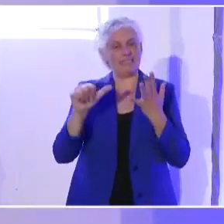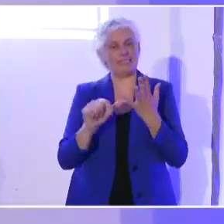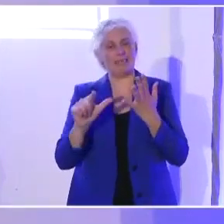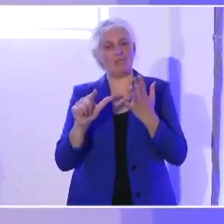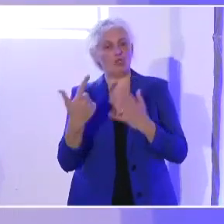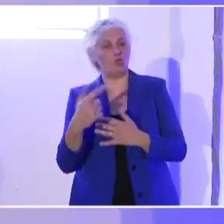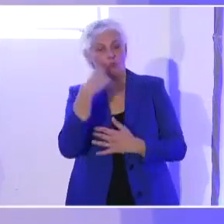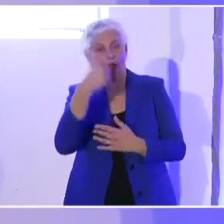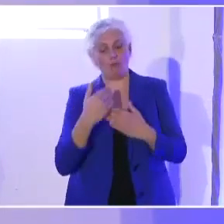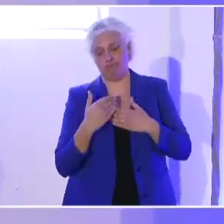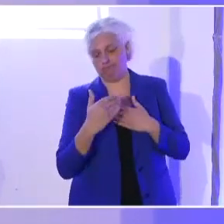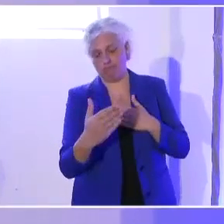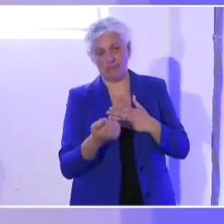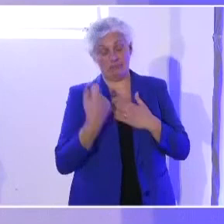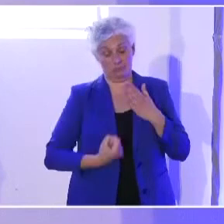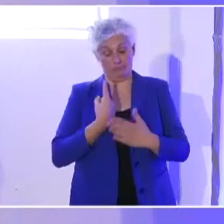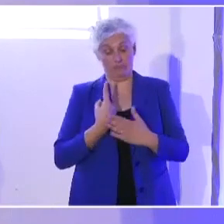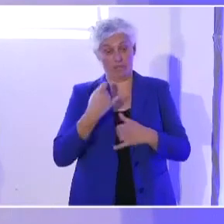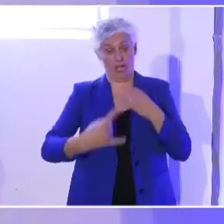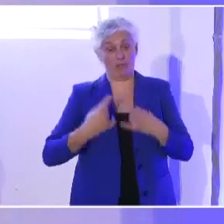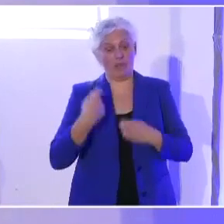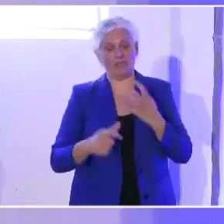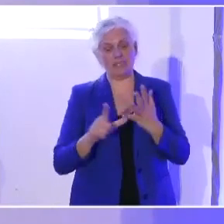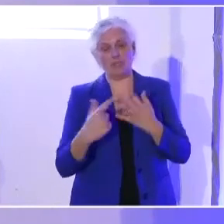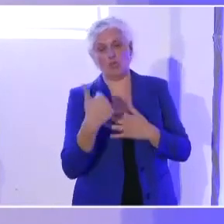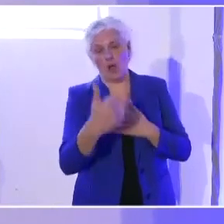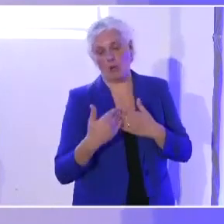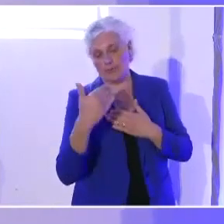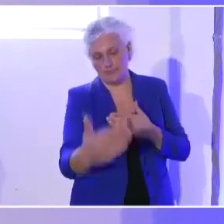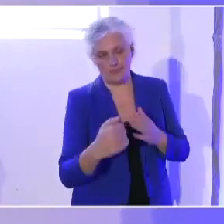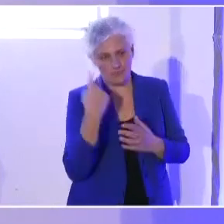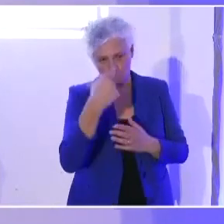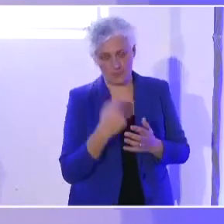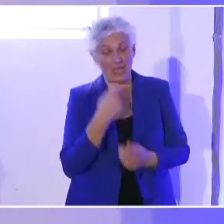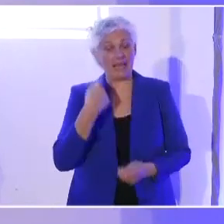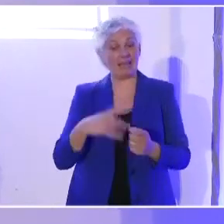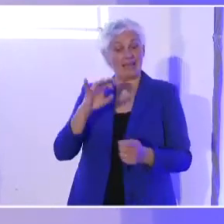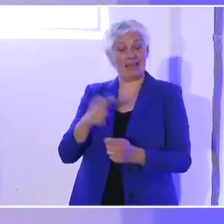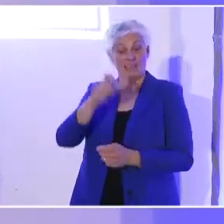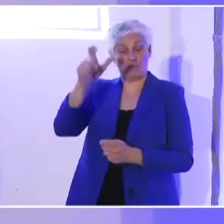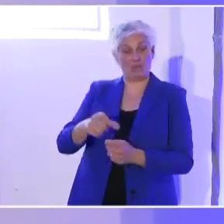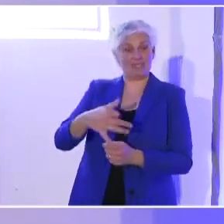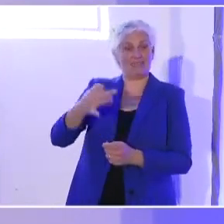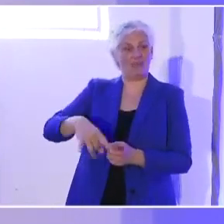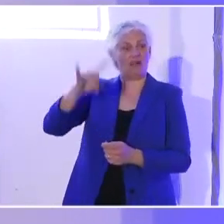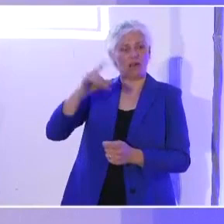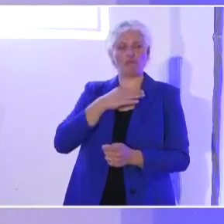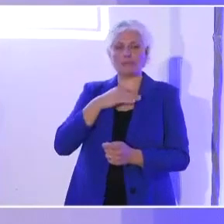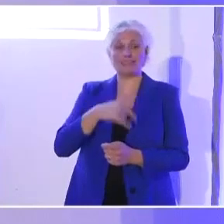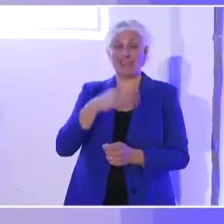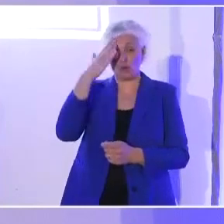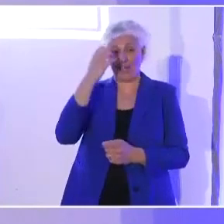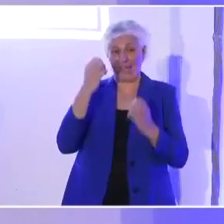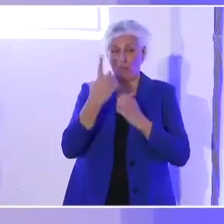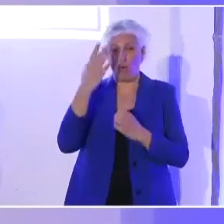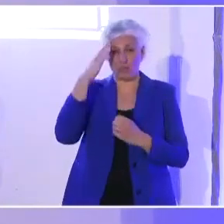hours of you becoming aware of the breach. And then the second obligation is to report to data subjects where there's a high risk. And I think everybody is fairly